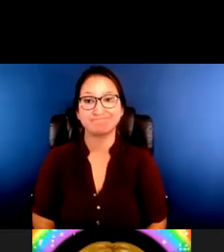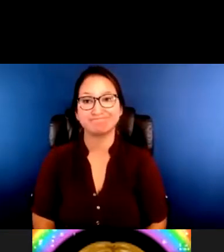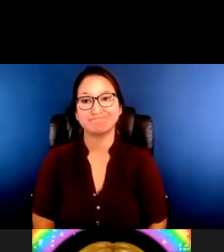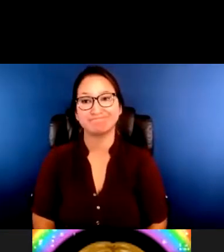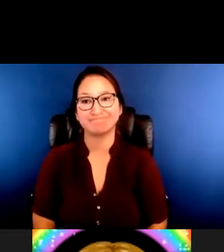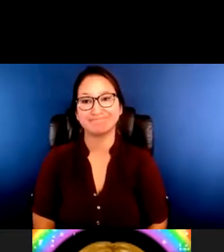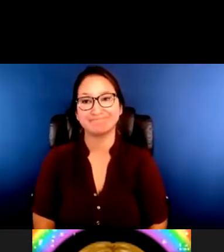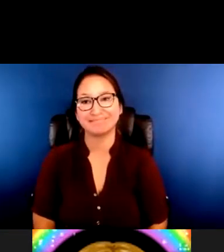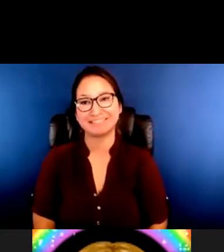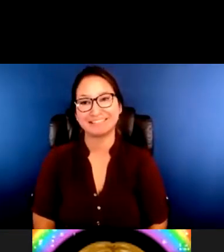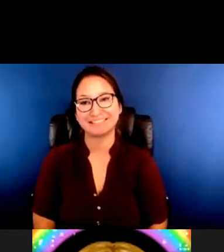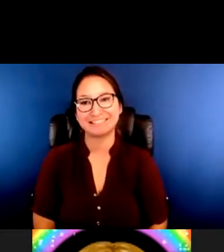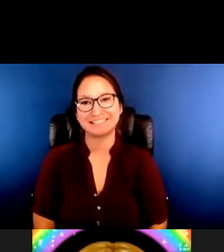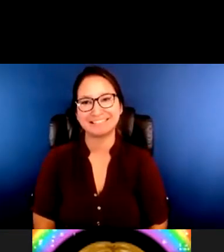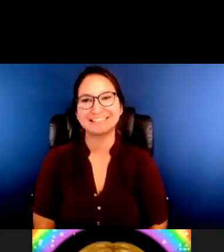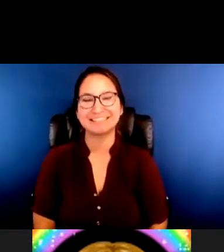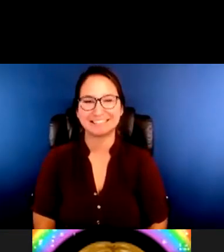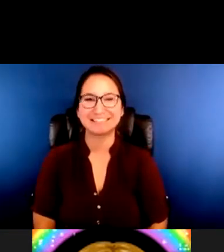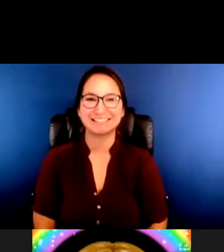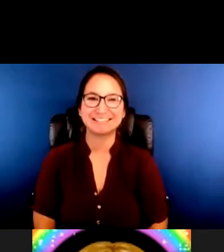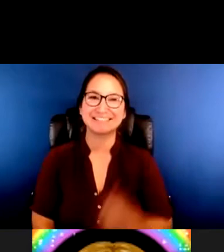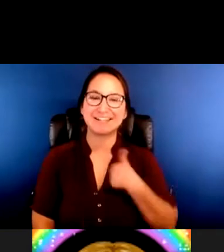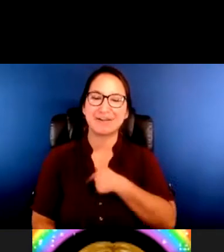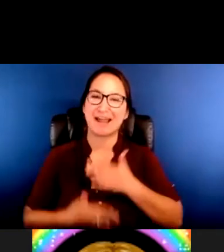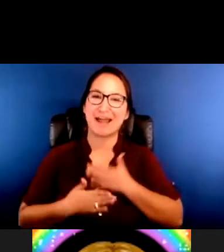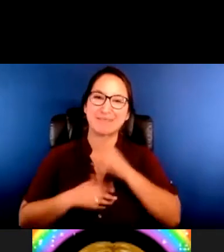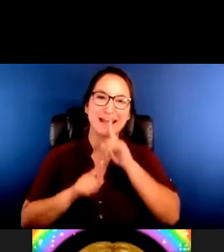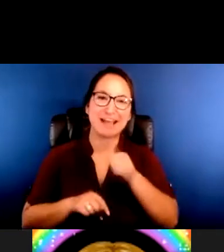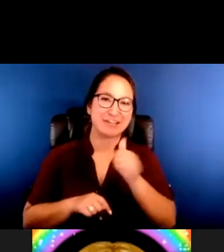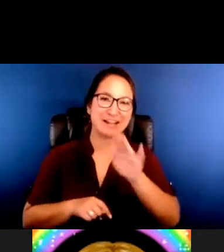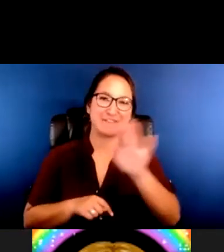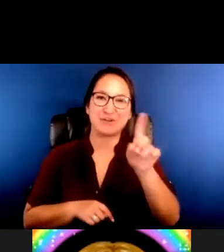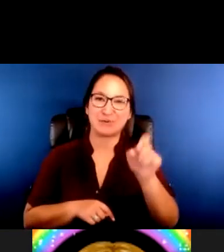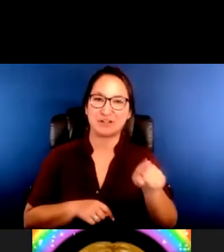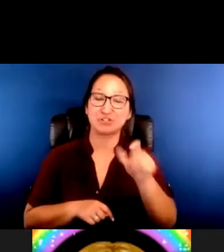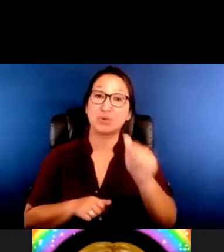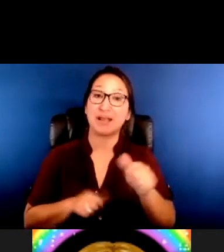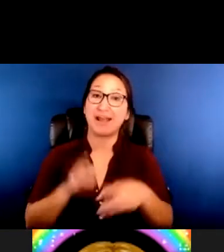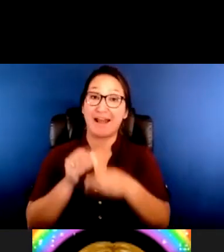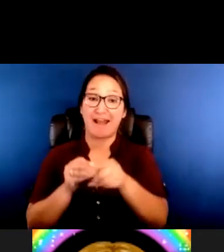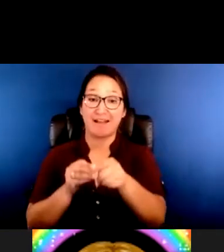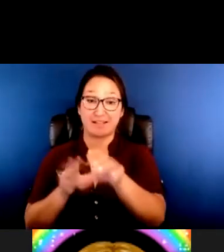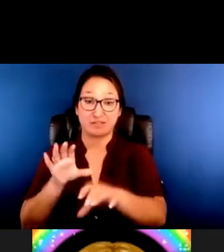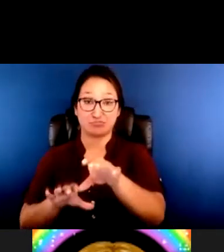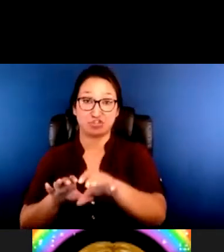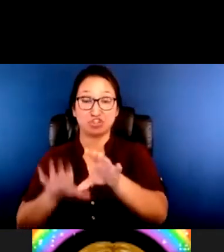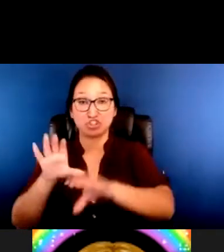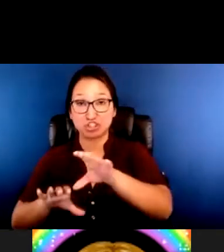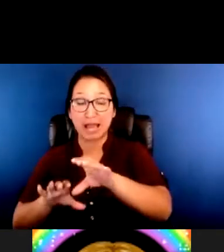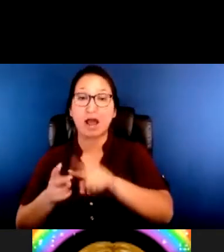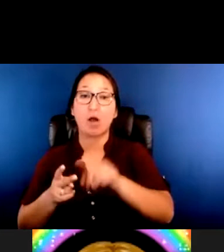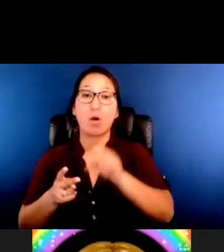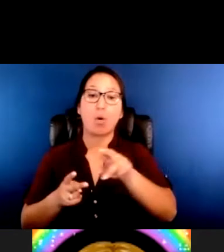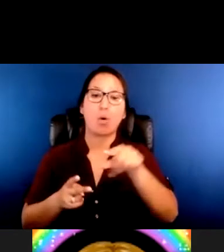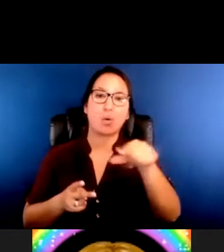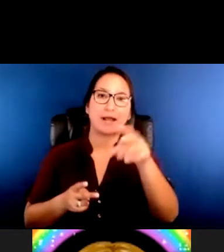All right, if anybody has questions for us, we're happy to answer them. You can put them in the question and answer chat area. I'm not sure if you